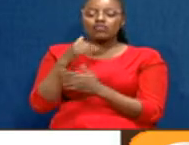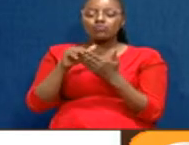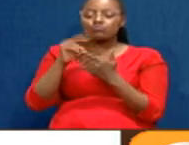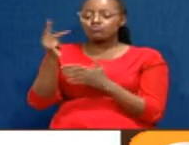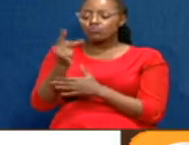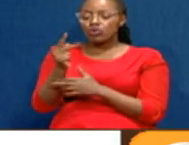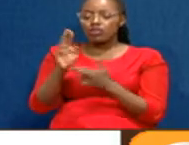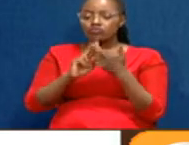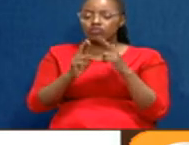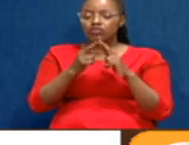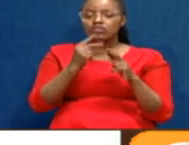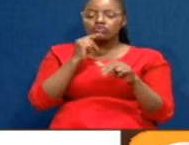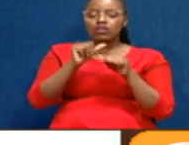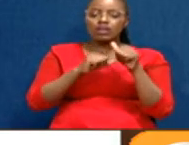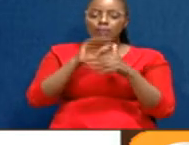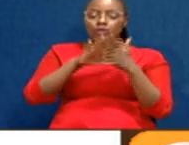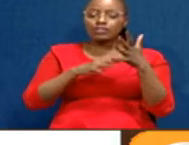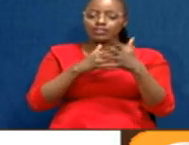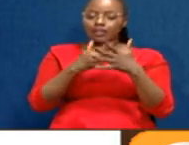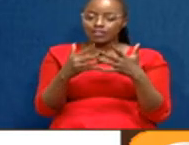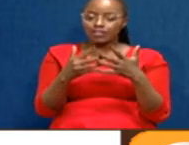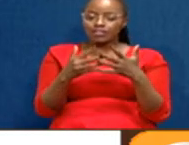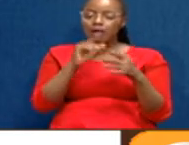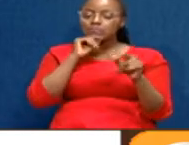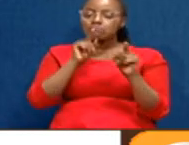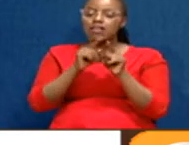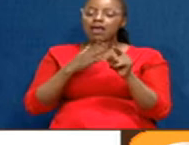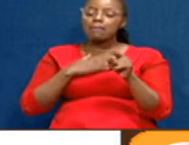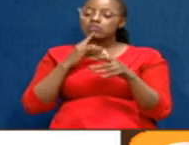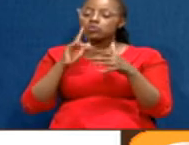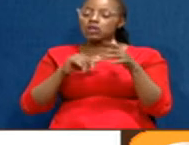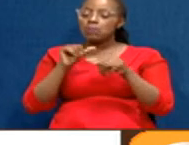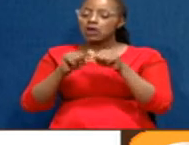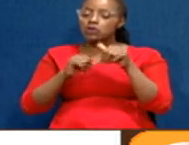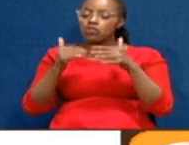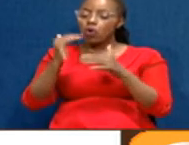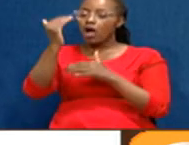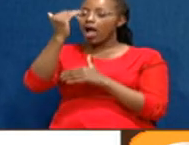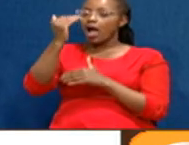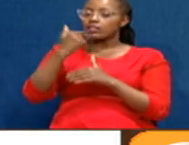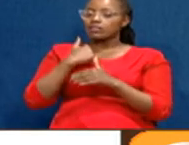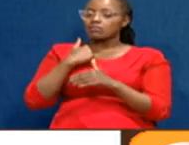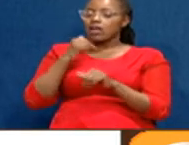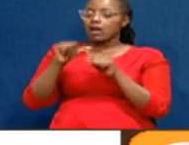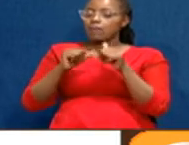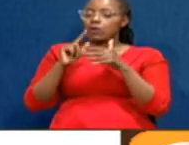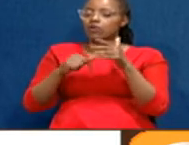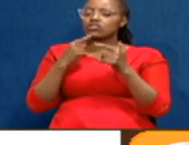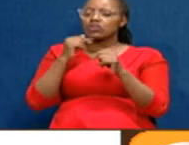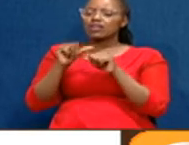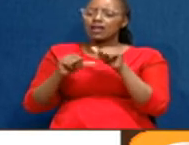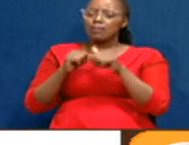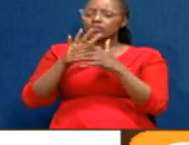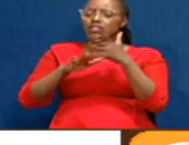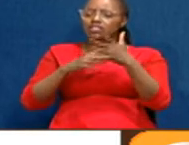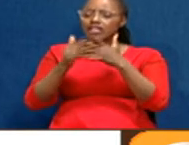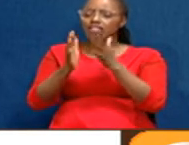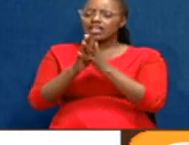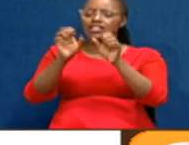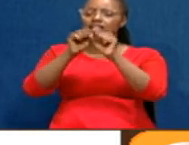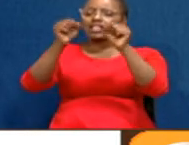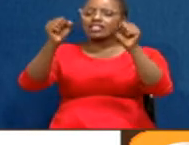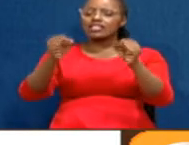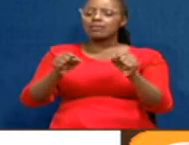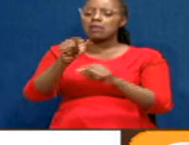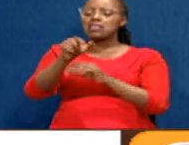related because they speak about structures. My brother is talking about or asking about, why are you talking to us about structures and